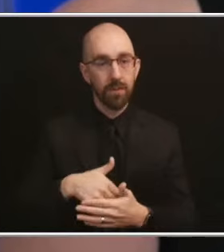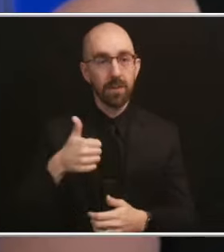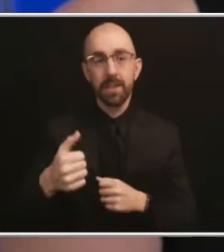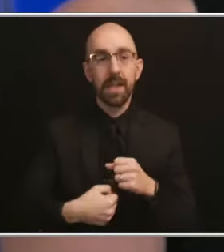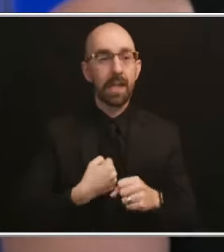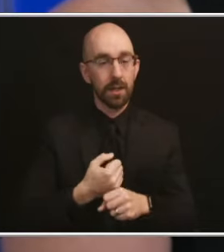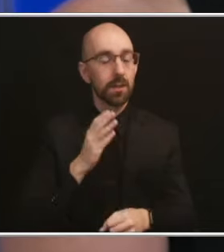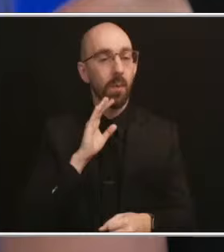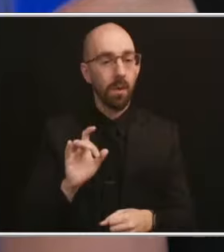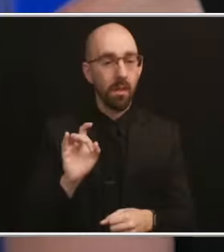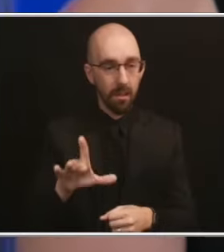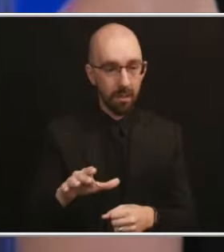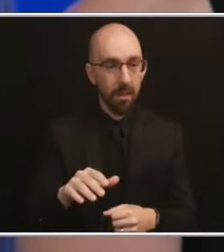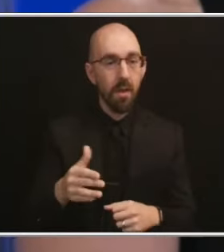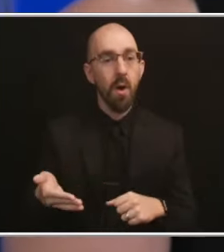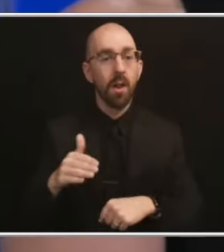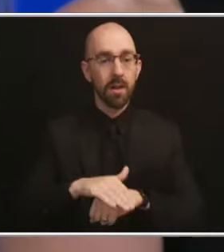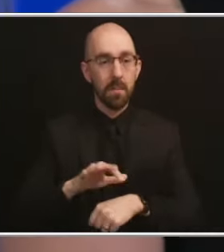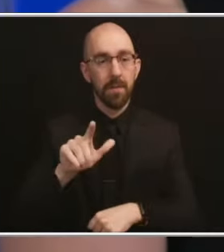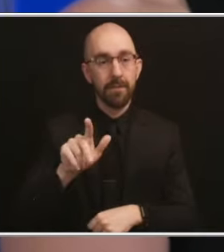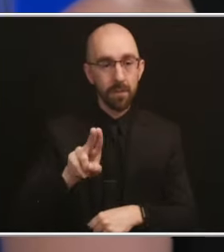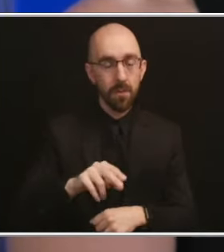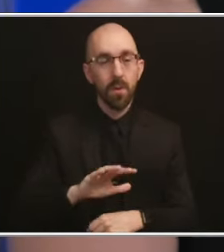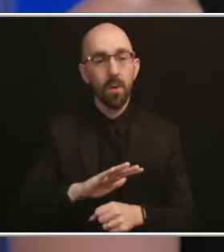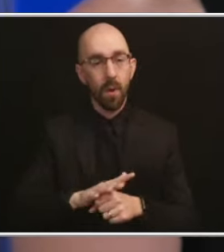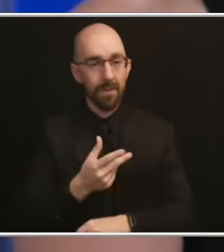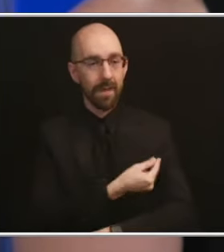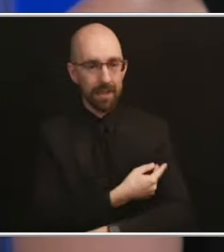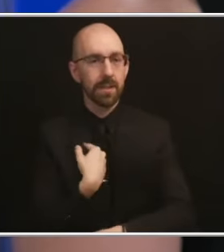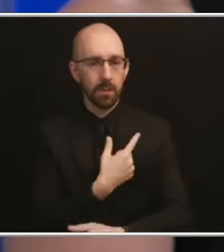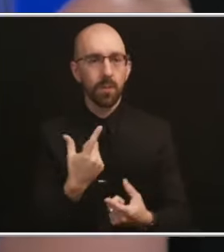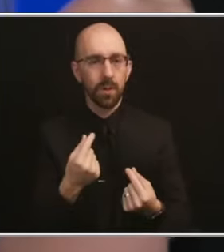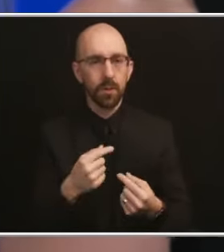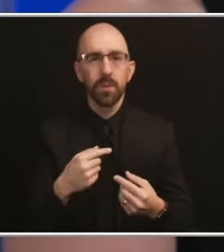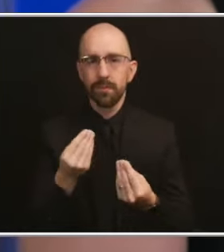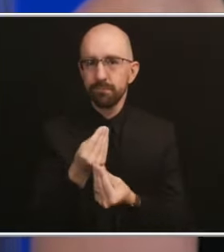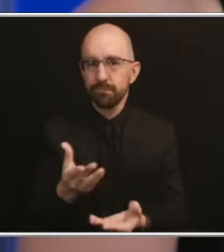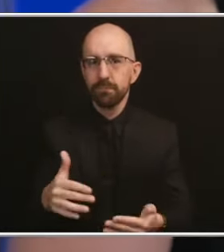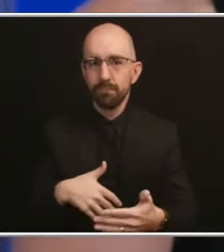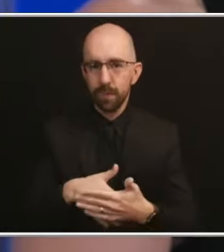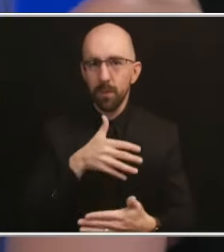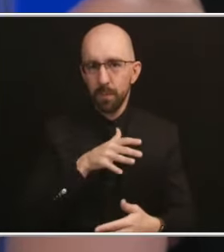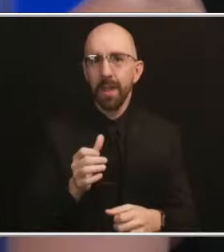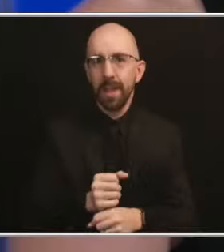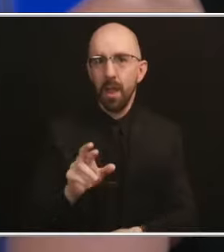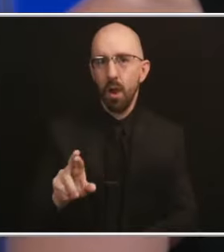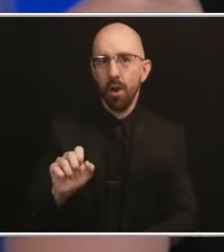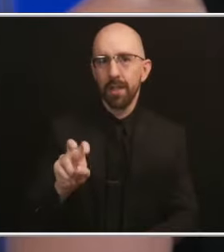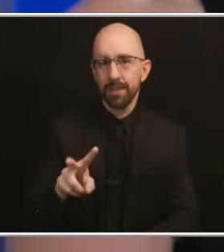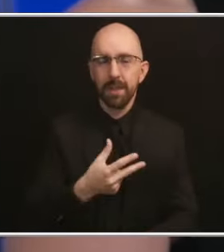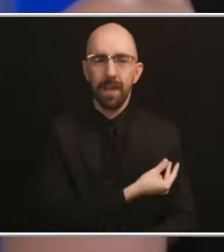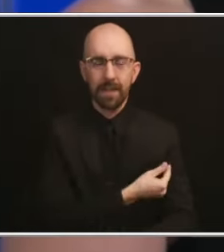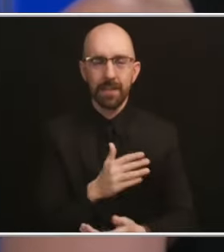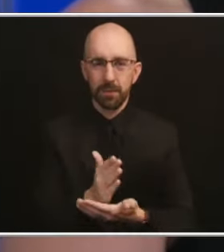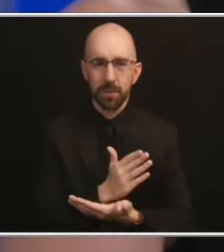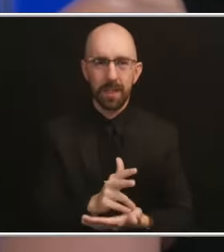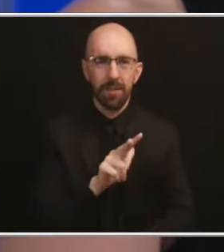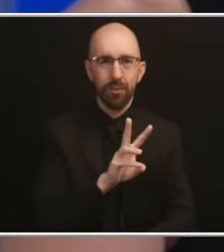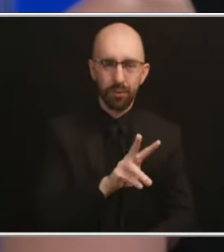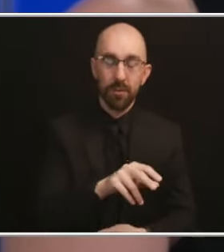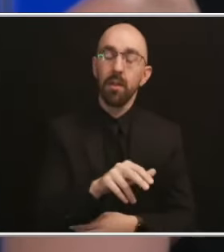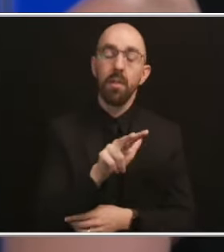that on top of the flu and COVID vaccine, we do tell pregnant women to get an RSV vaccine between 32 and 36 weeks, and usually